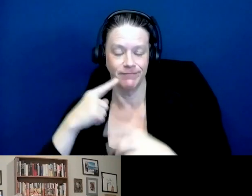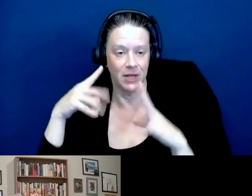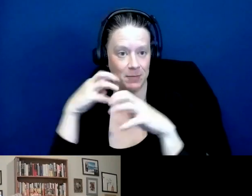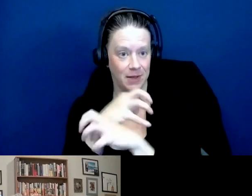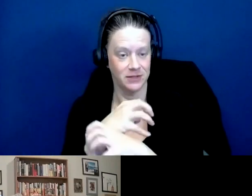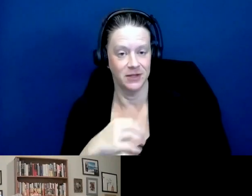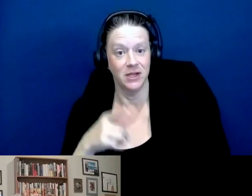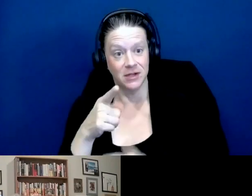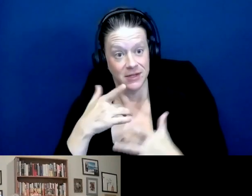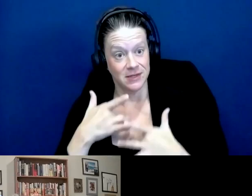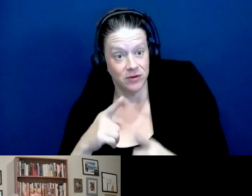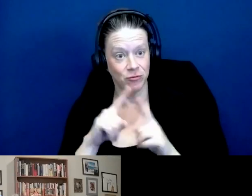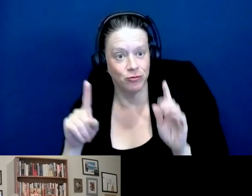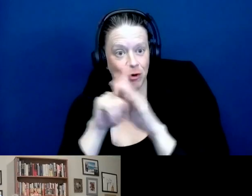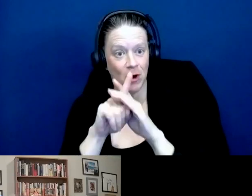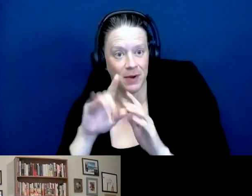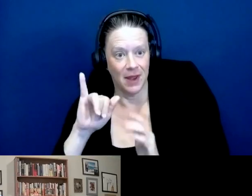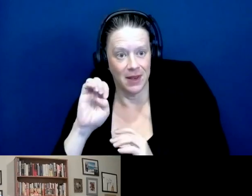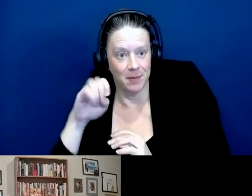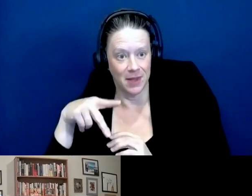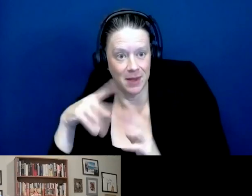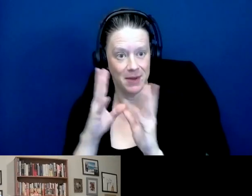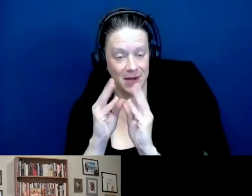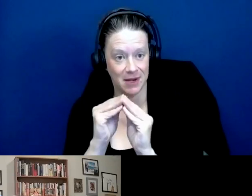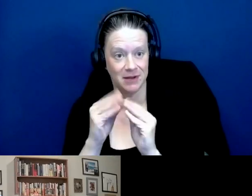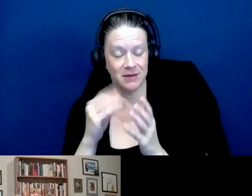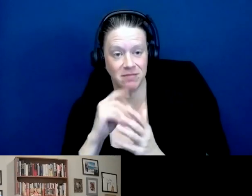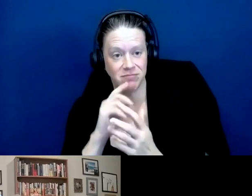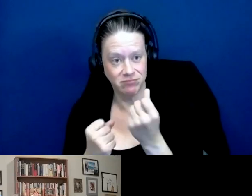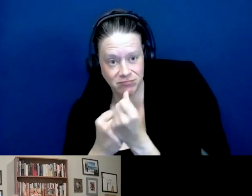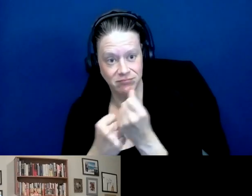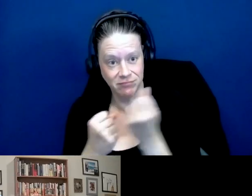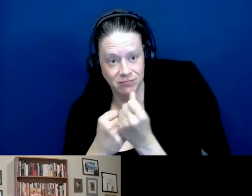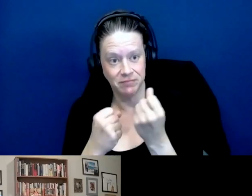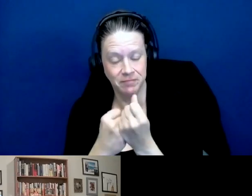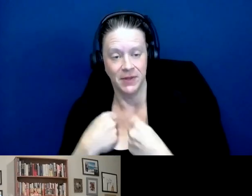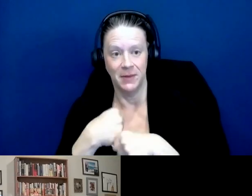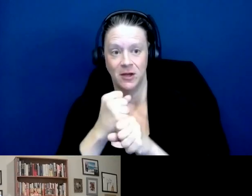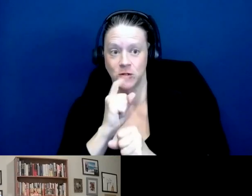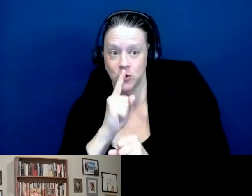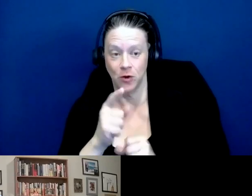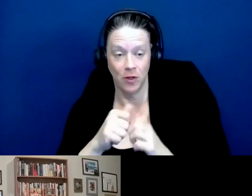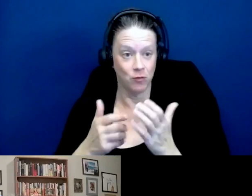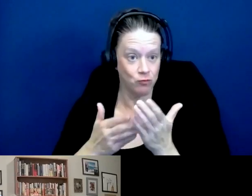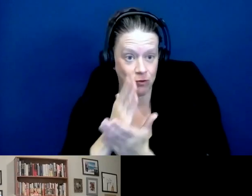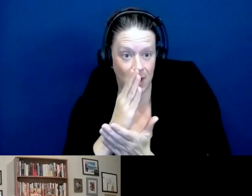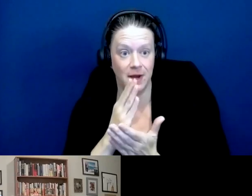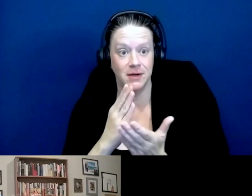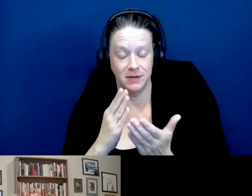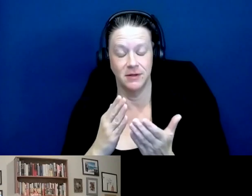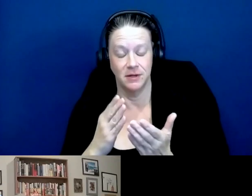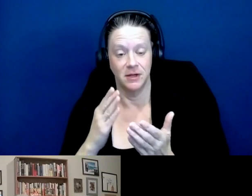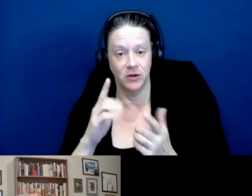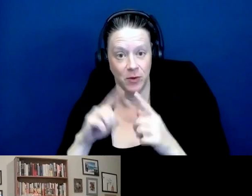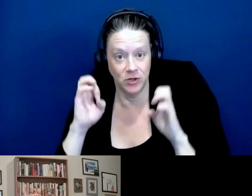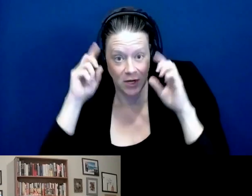families, and making sure that the right to education and the foundational assumption that every child can learn given the